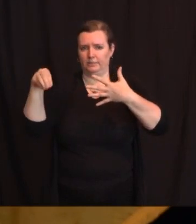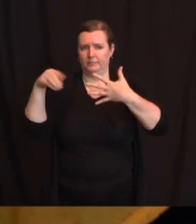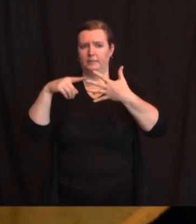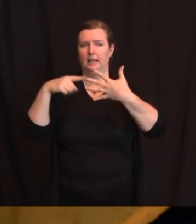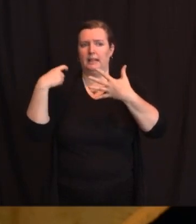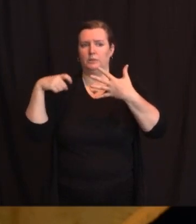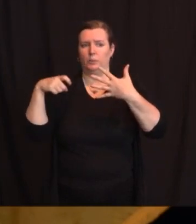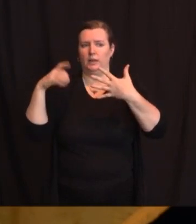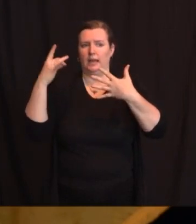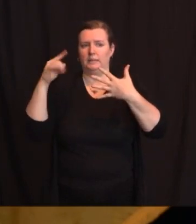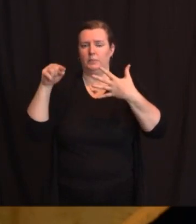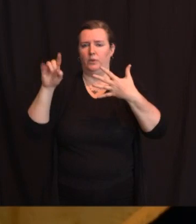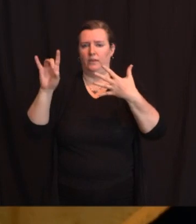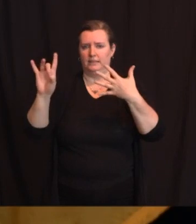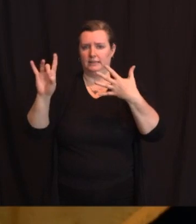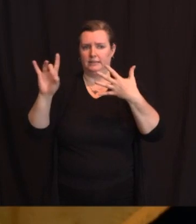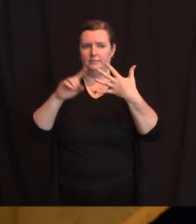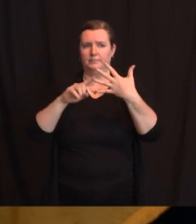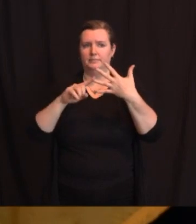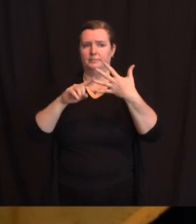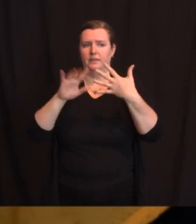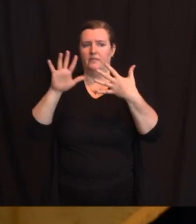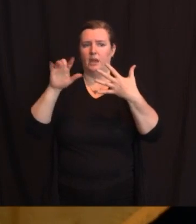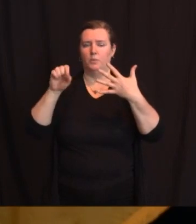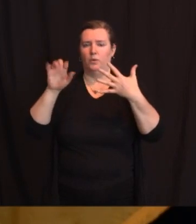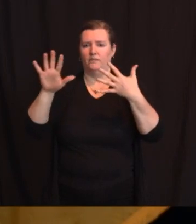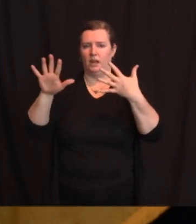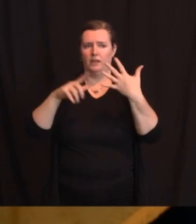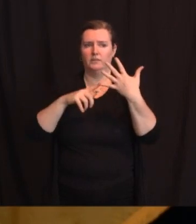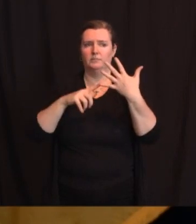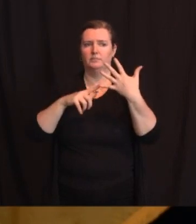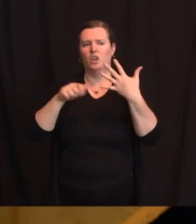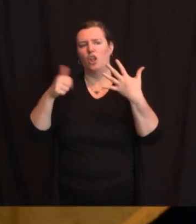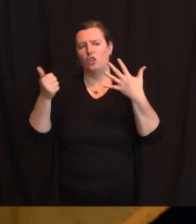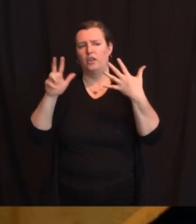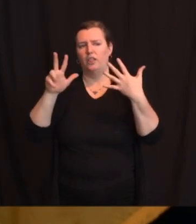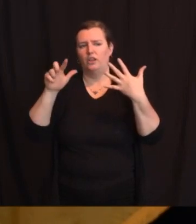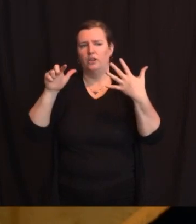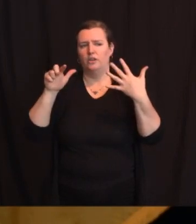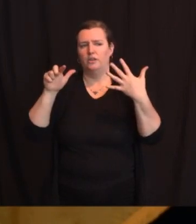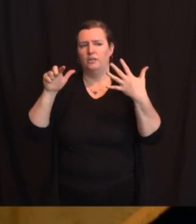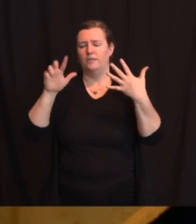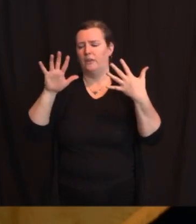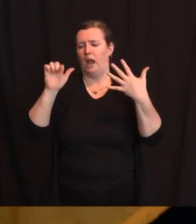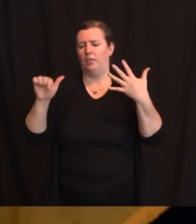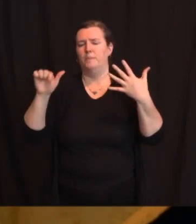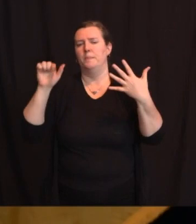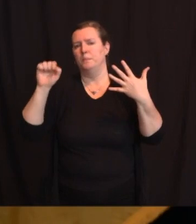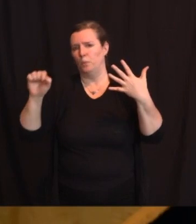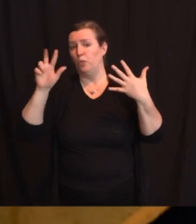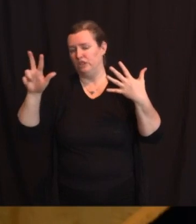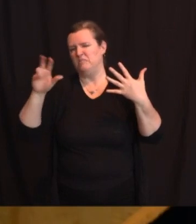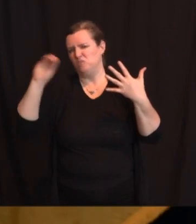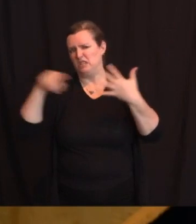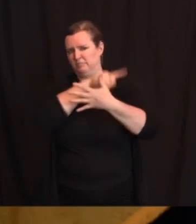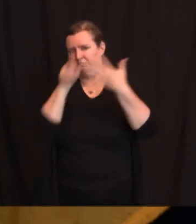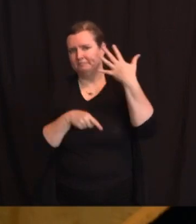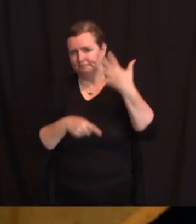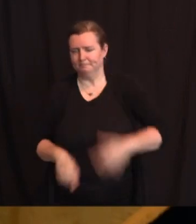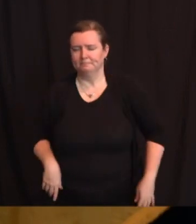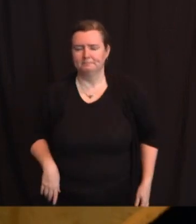Asian, 5.5, and other, 3.3. There are now 518 long-term care facilities in the